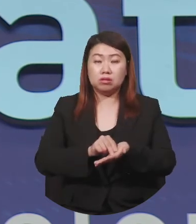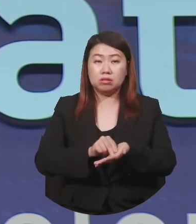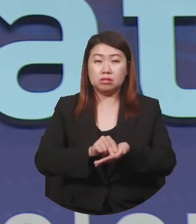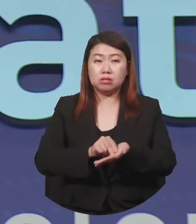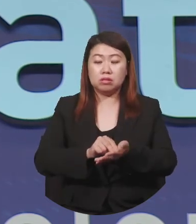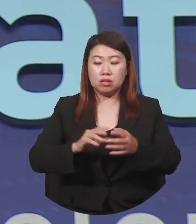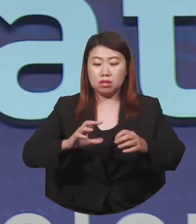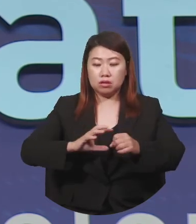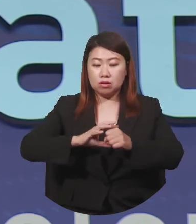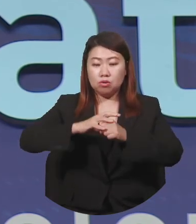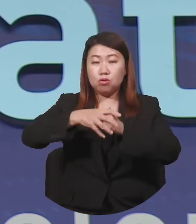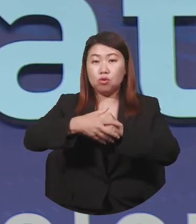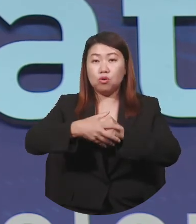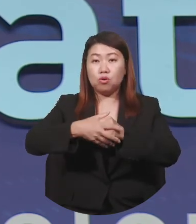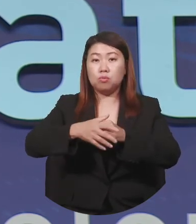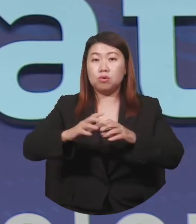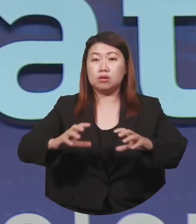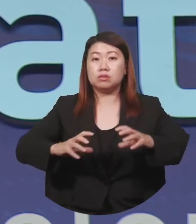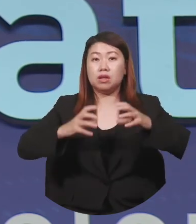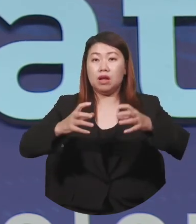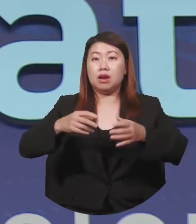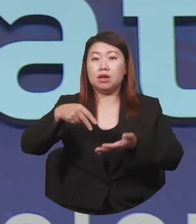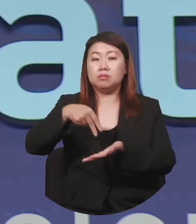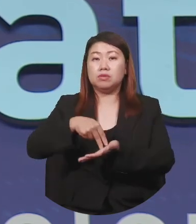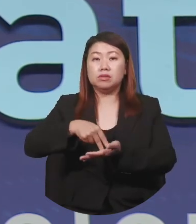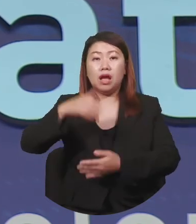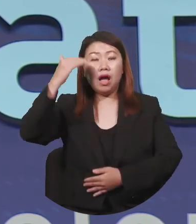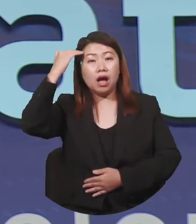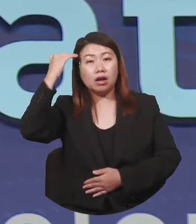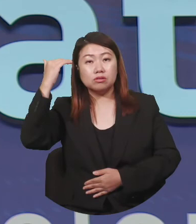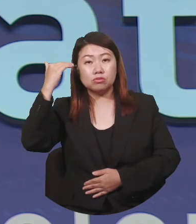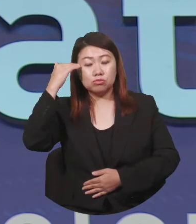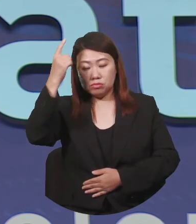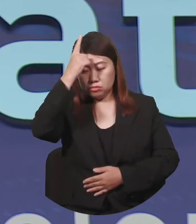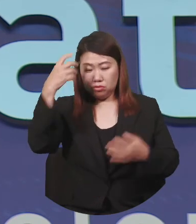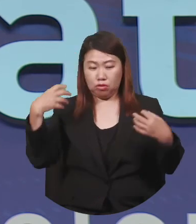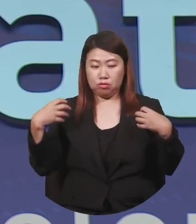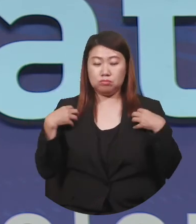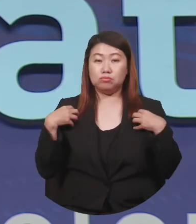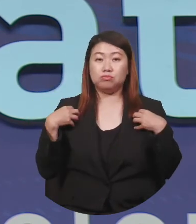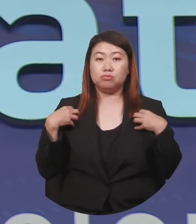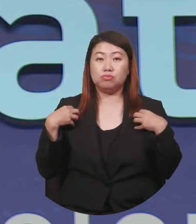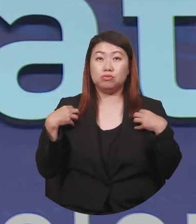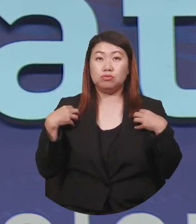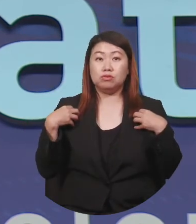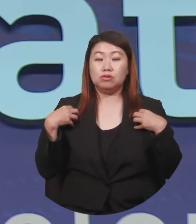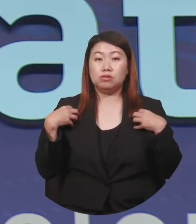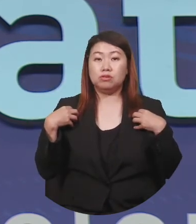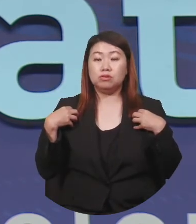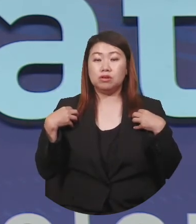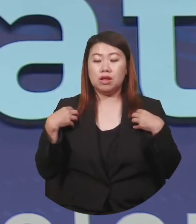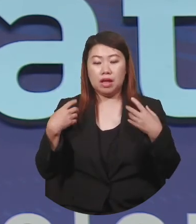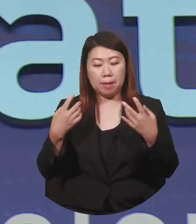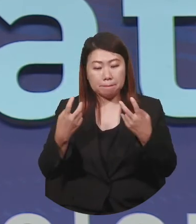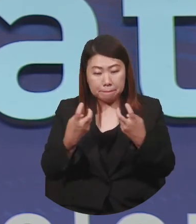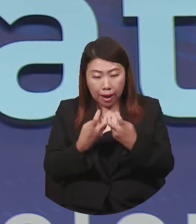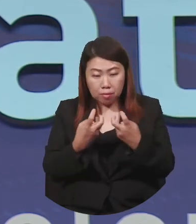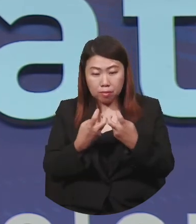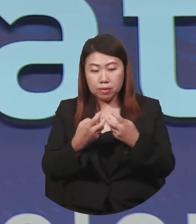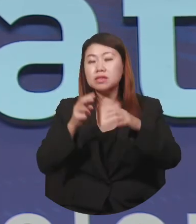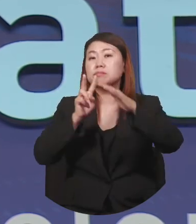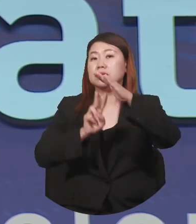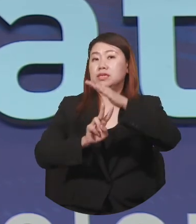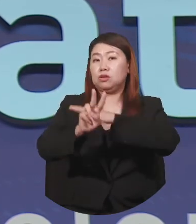of how Korean government can fulfill its role as a global pivotal state that promotes peace and prosperity in the